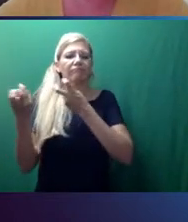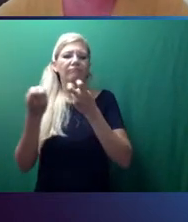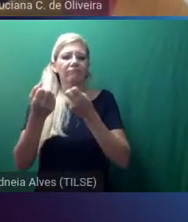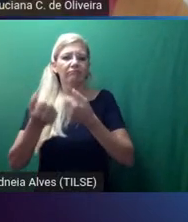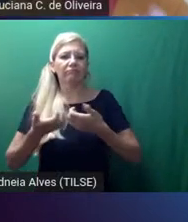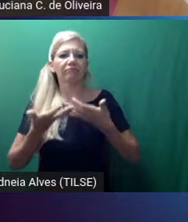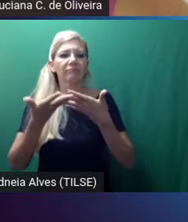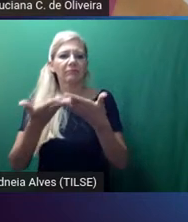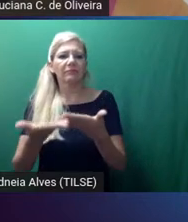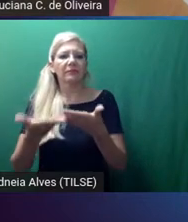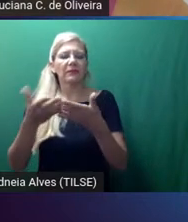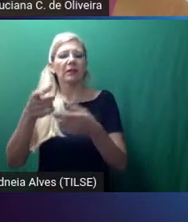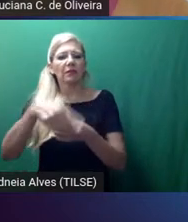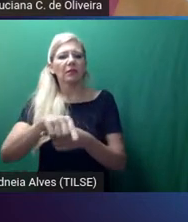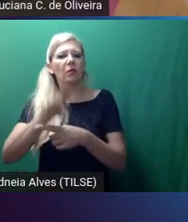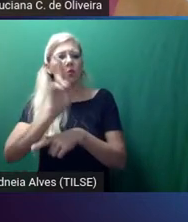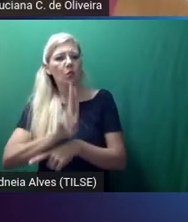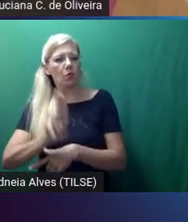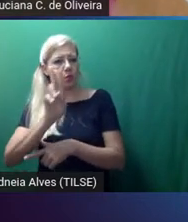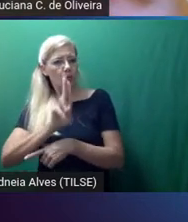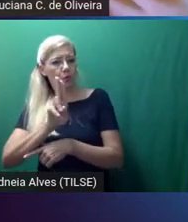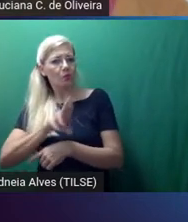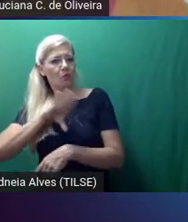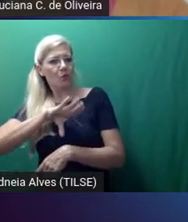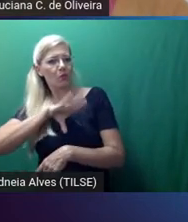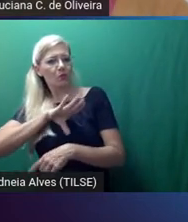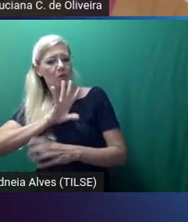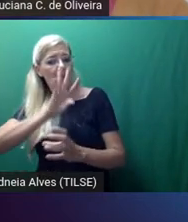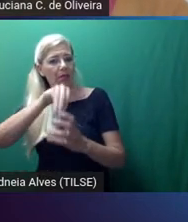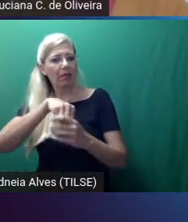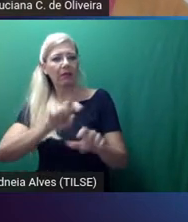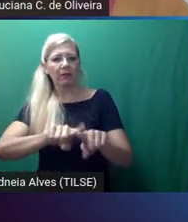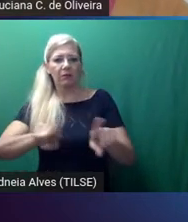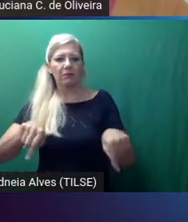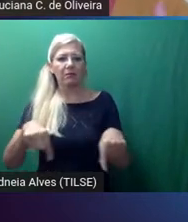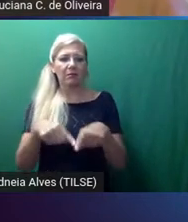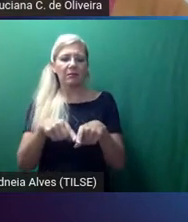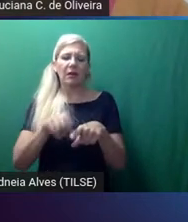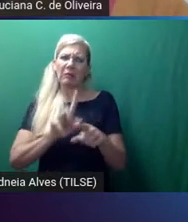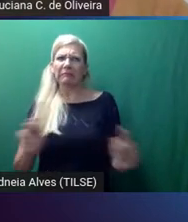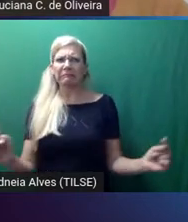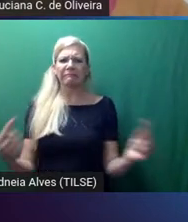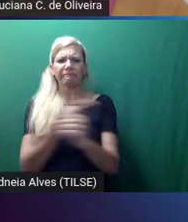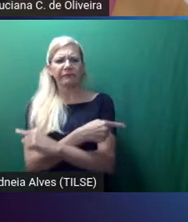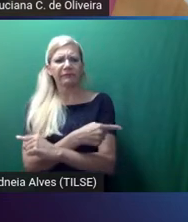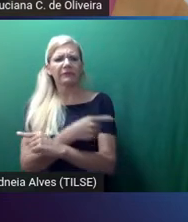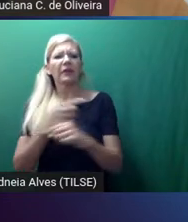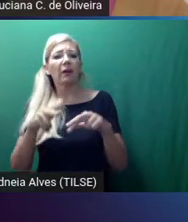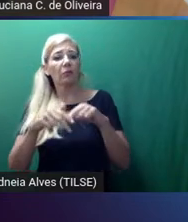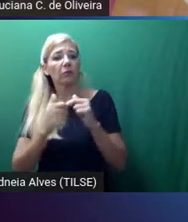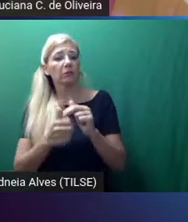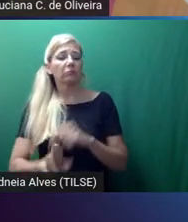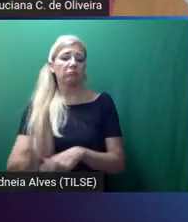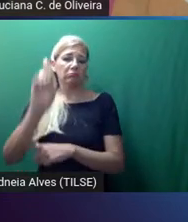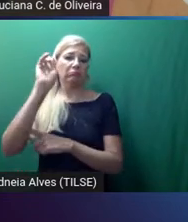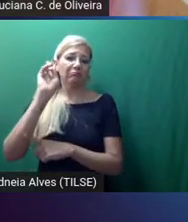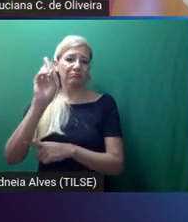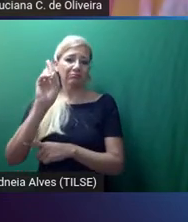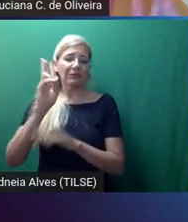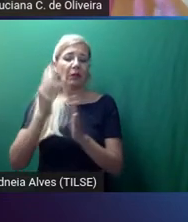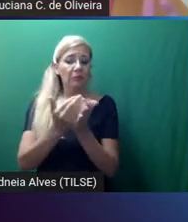using Portuguese in the classroom here today. And it is a bit controversial. I have presented this before